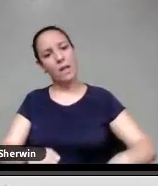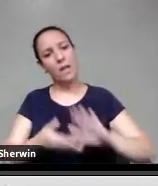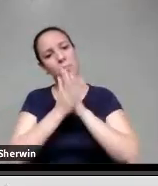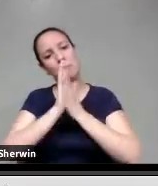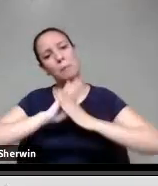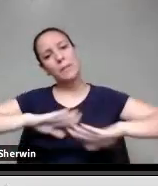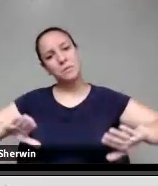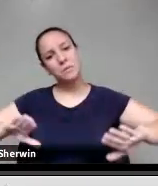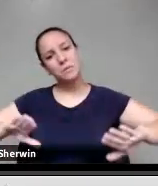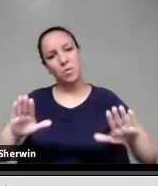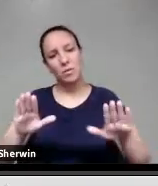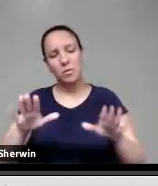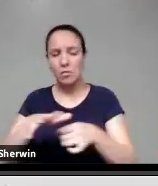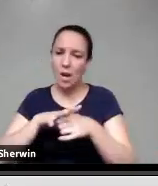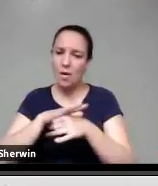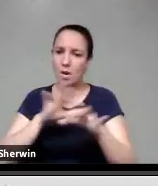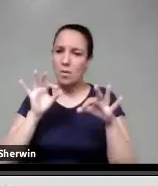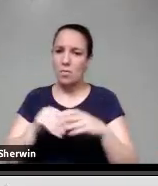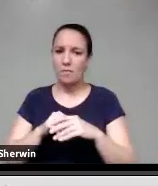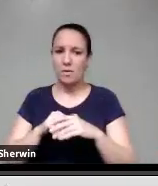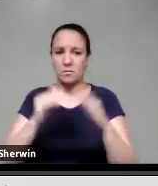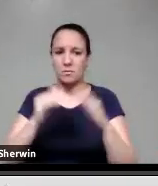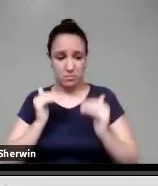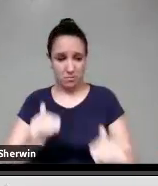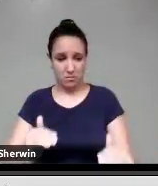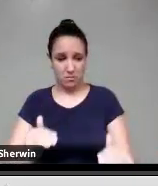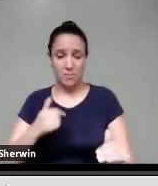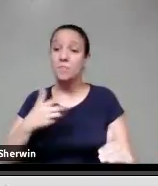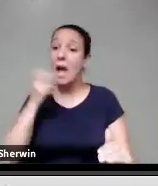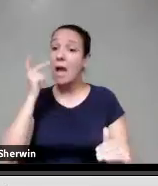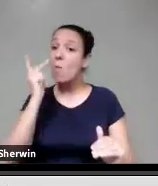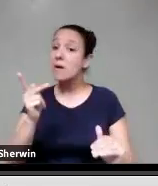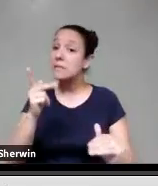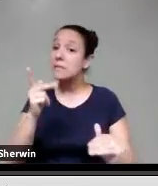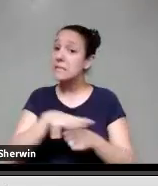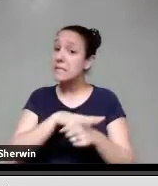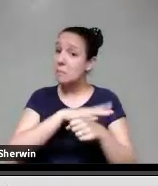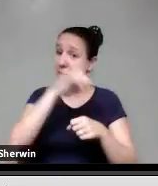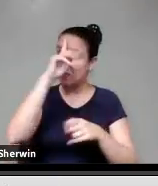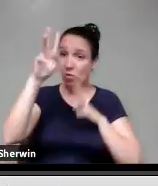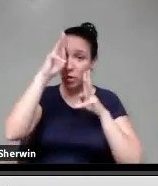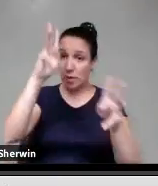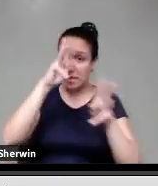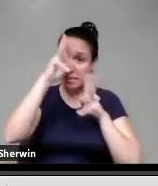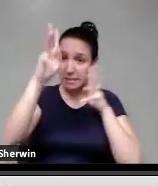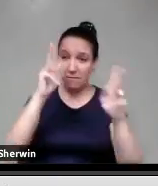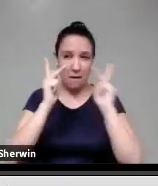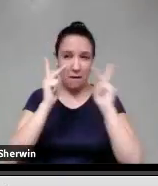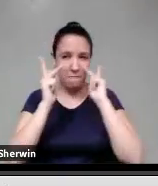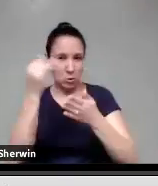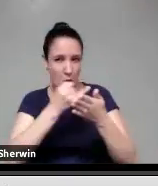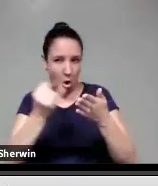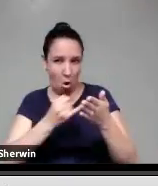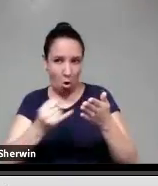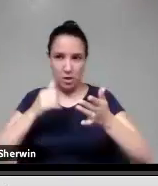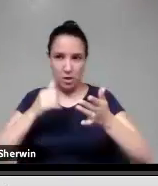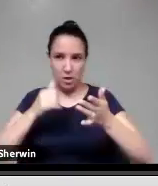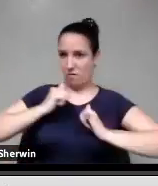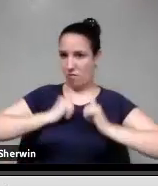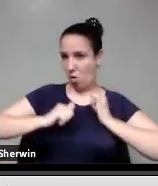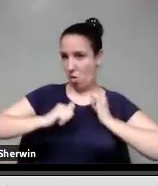help with that. The very next statement says, I'd like to see space for creativity, areas for visual arts and performances, then